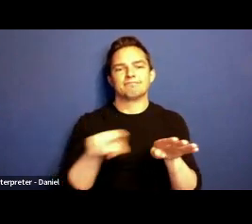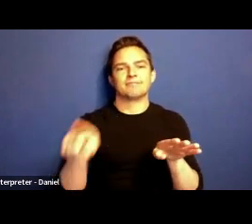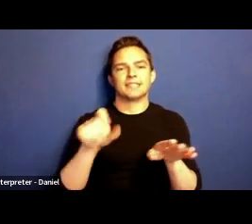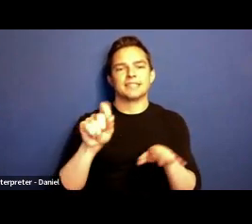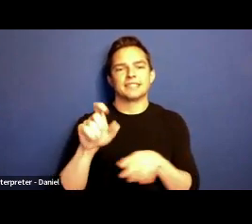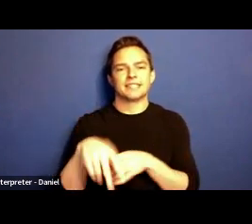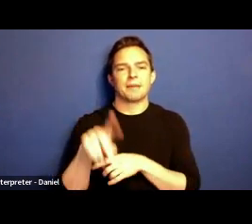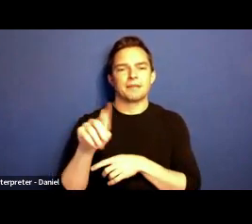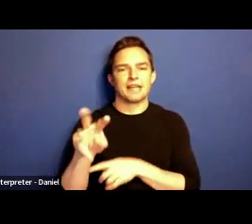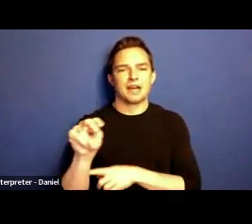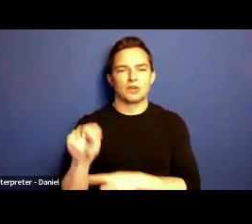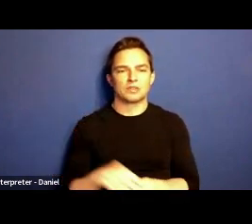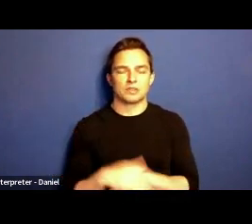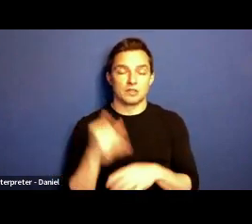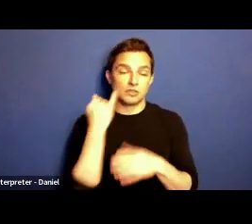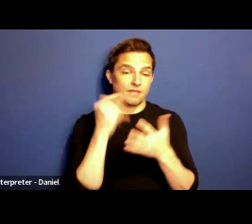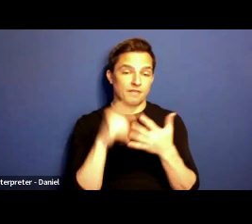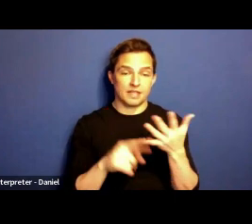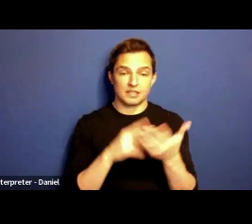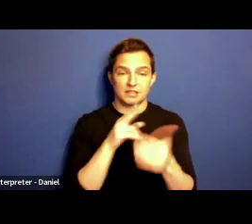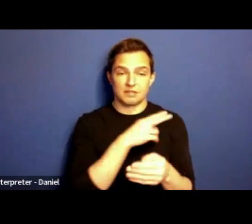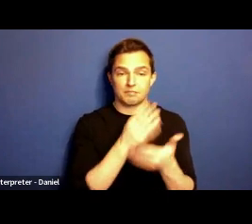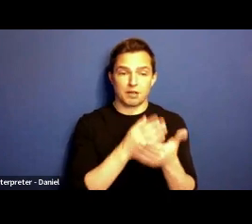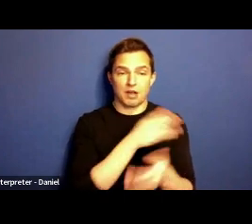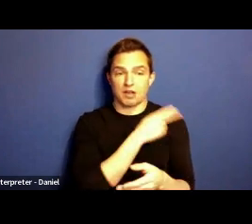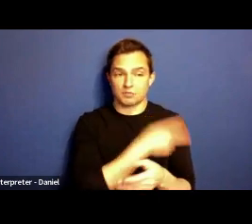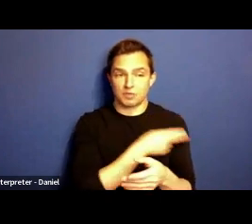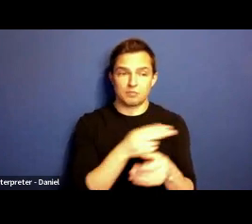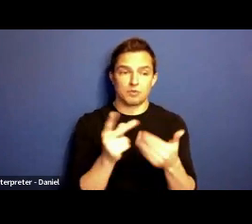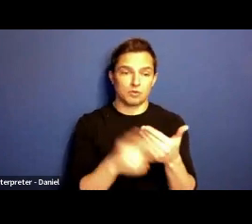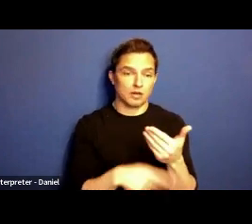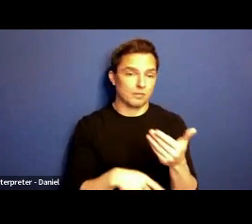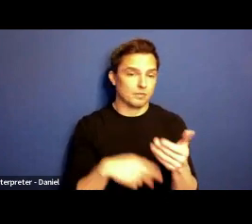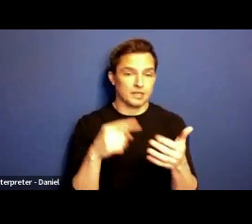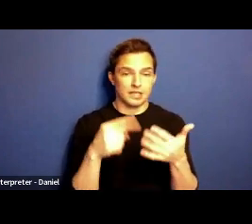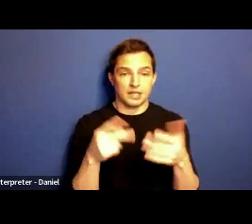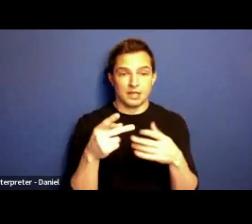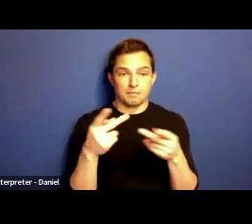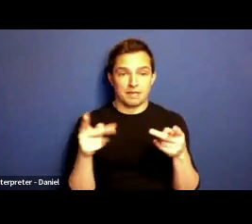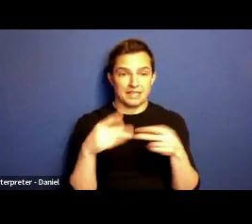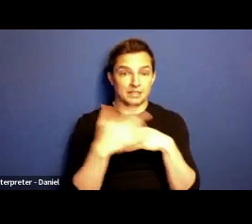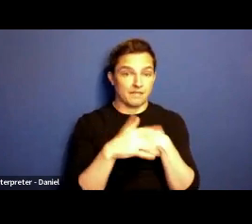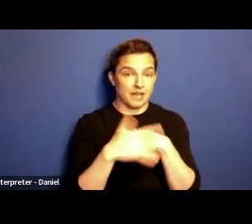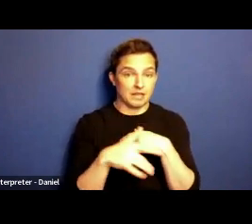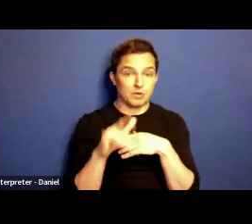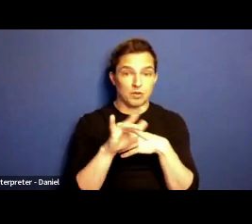slots, if these partial hospitalization program slots or IOP slots are available, individuals could be admitted into them and discharged